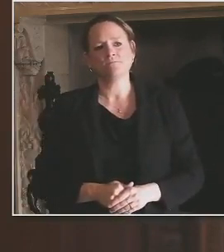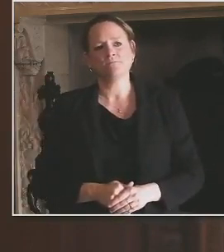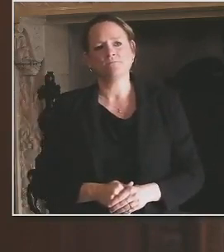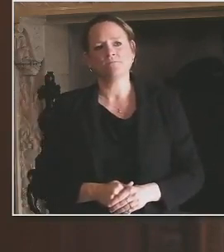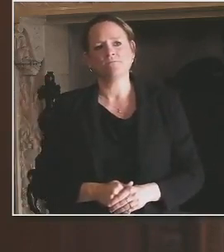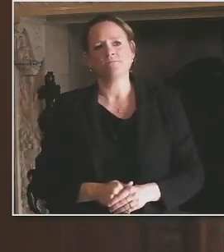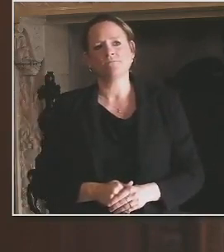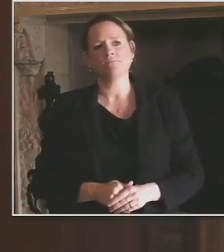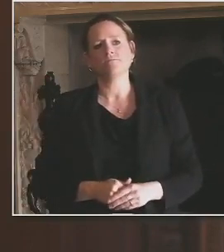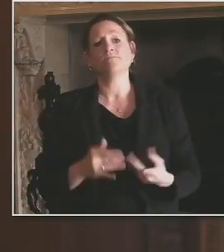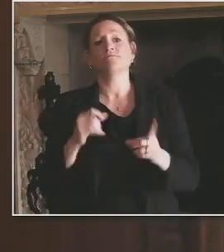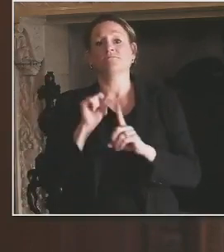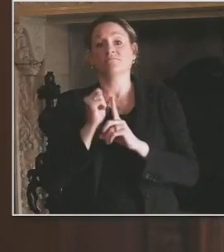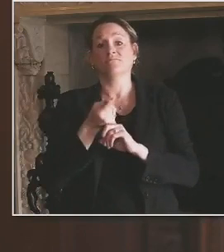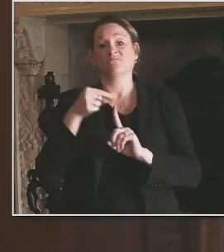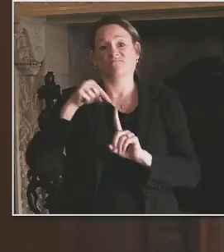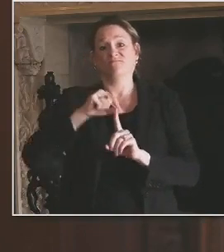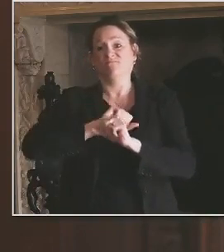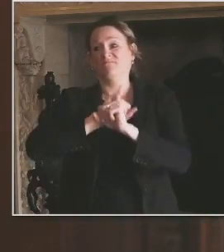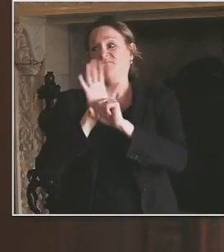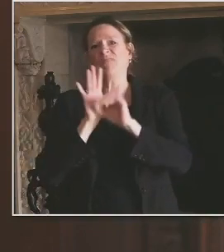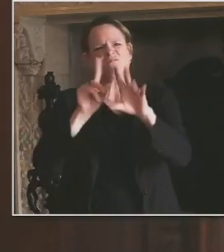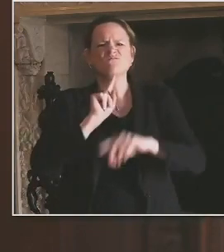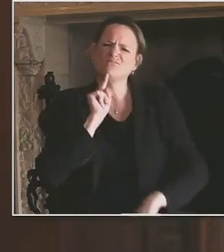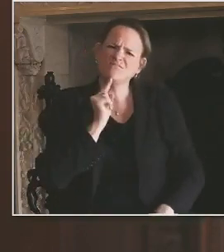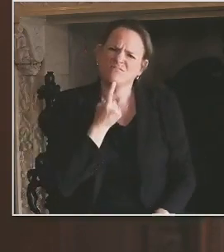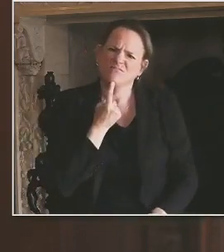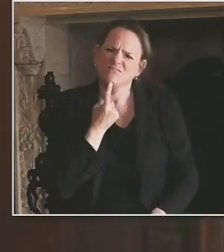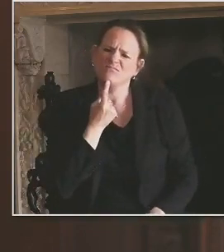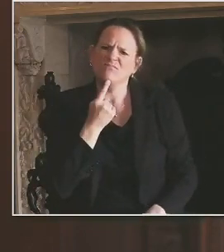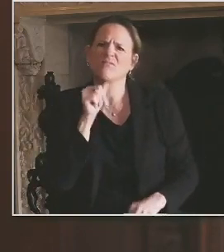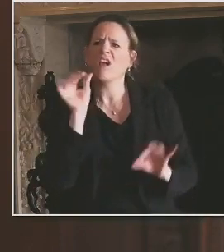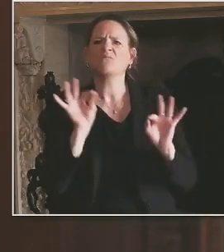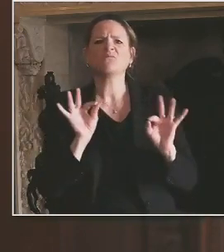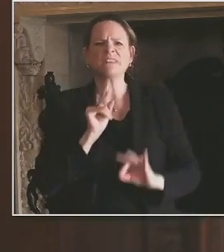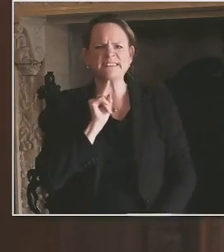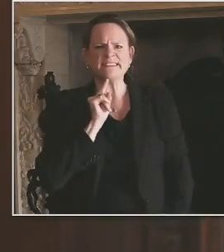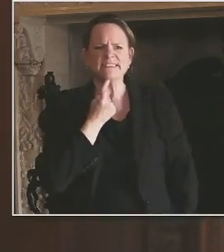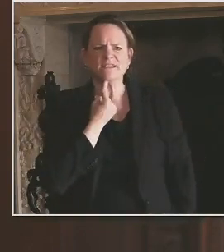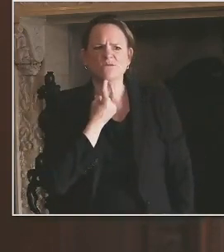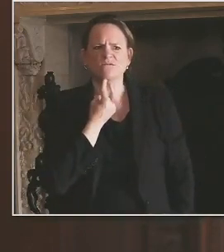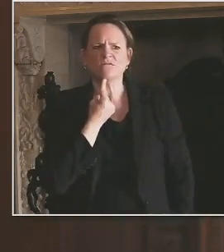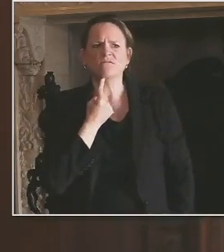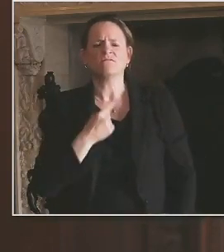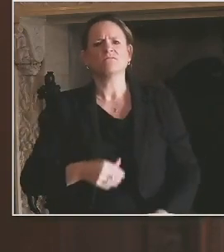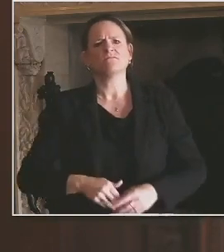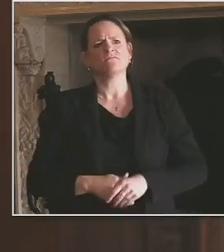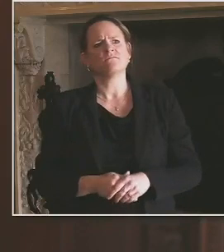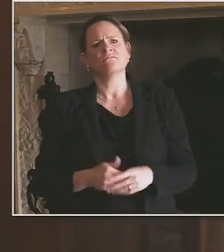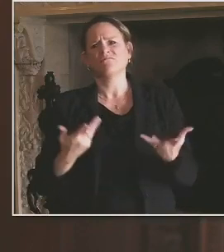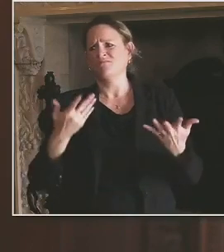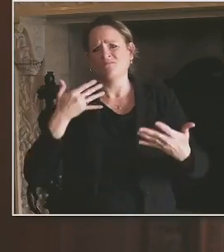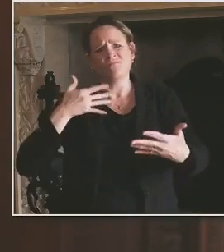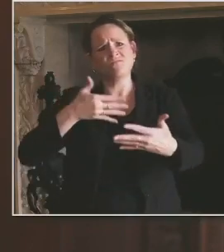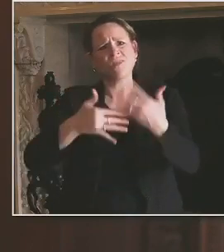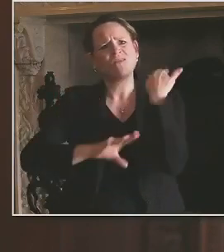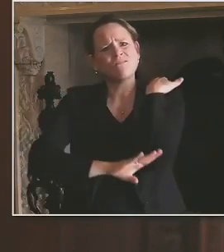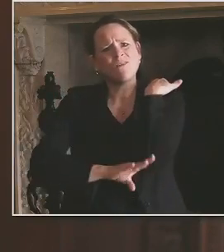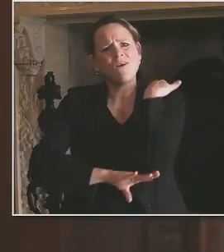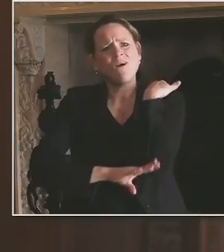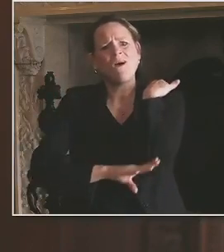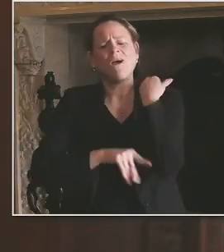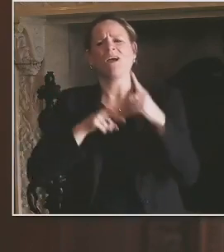still serious, folks. Fall is right around the corner, and believe me, I am as worried as you are